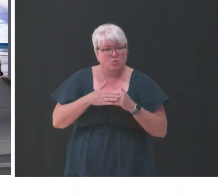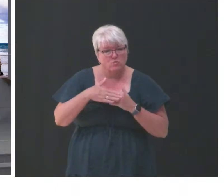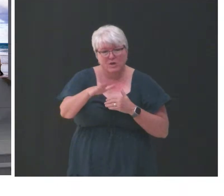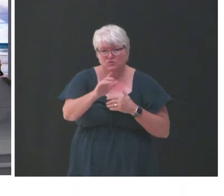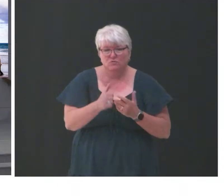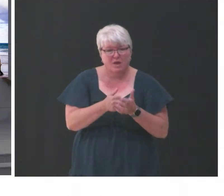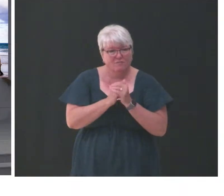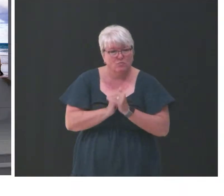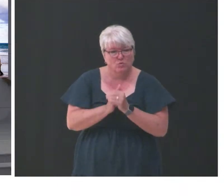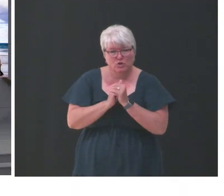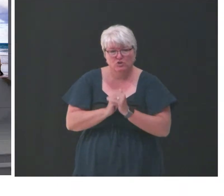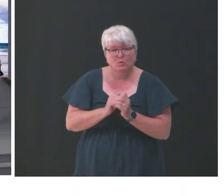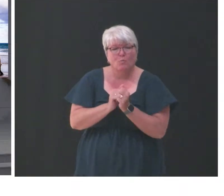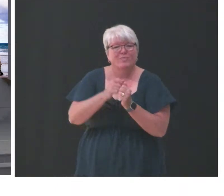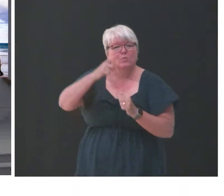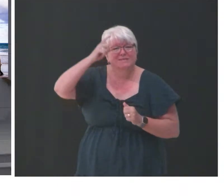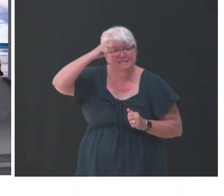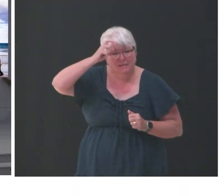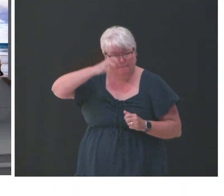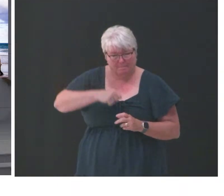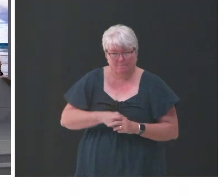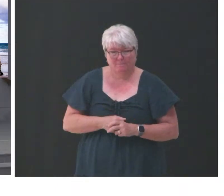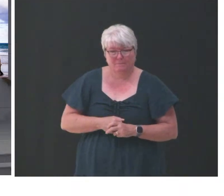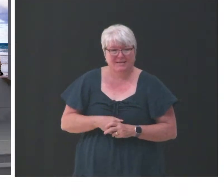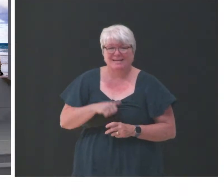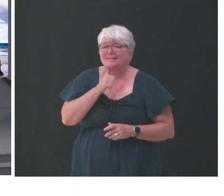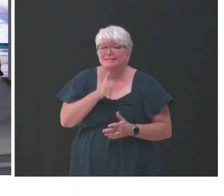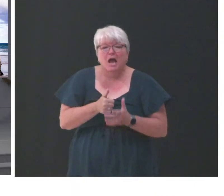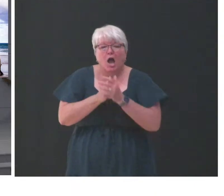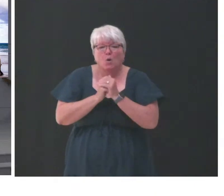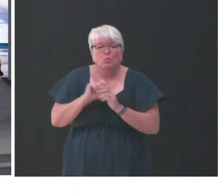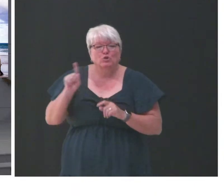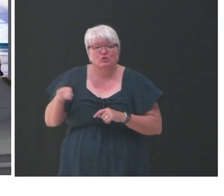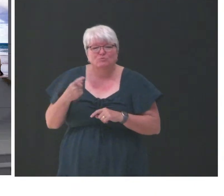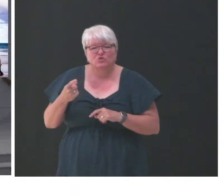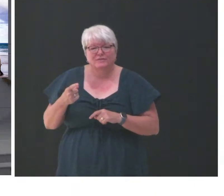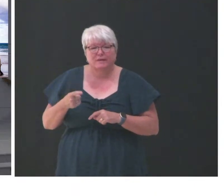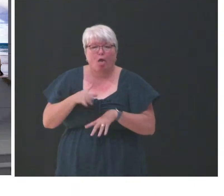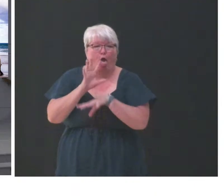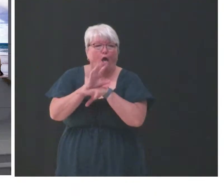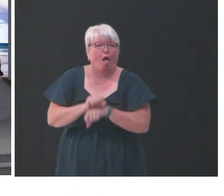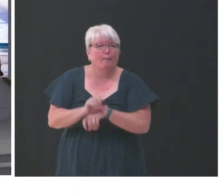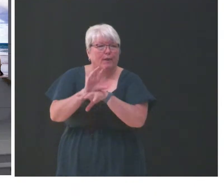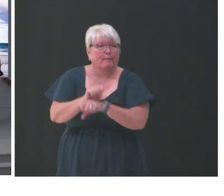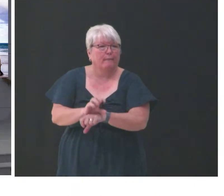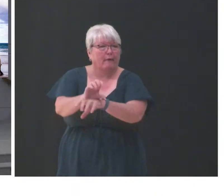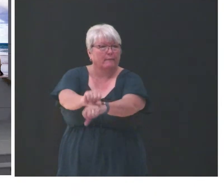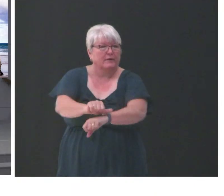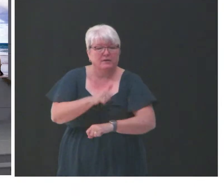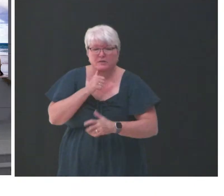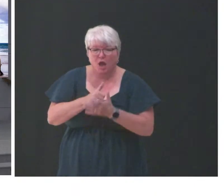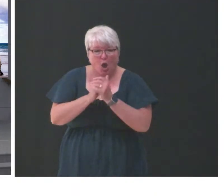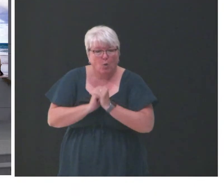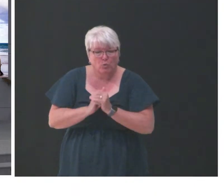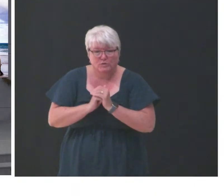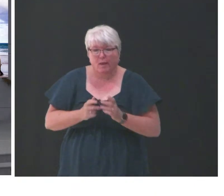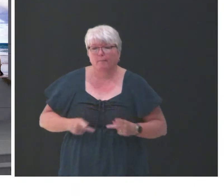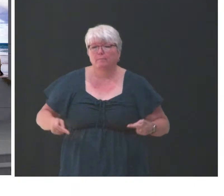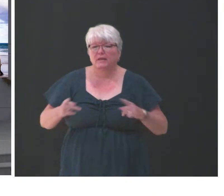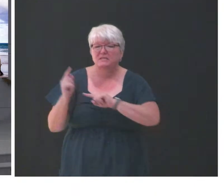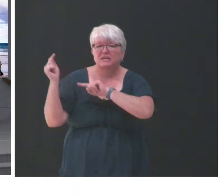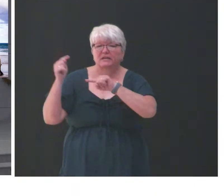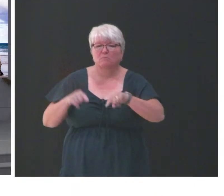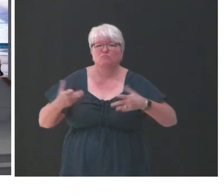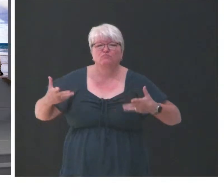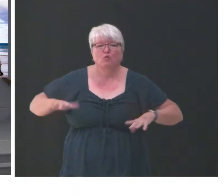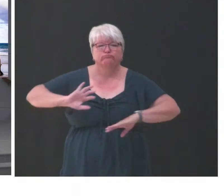life with wisdom. And not worship just from a place of ritual. Not just worship from a place where I come in and everything's